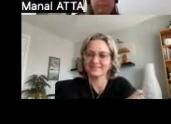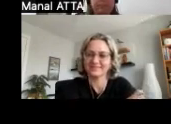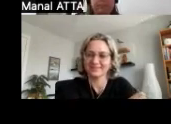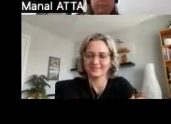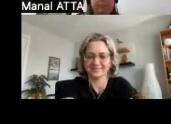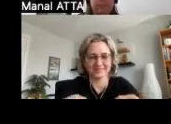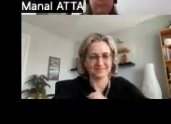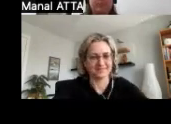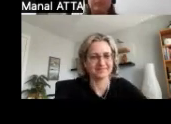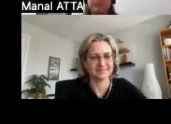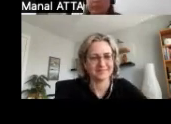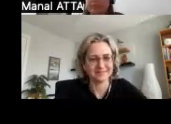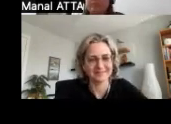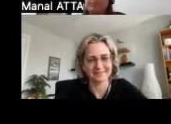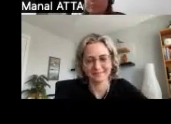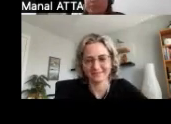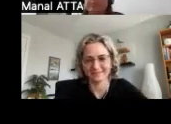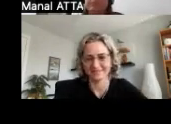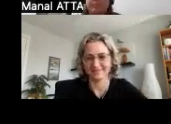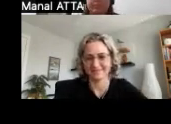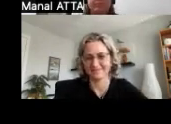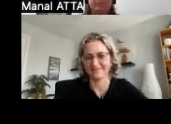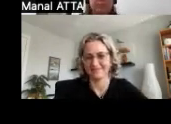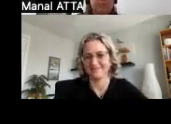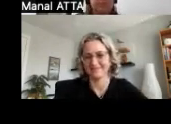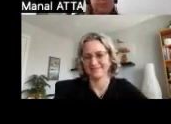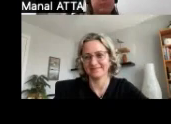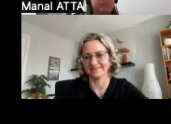them in your work with Alpha Plus.